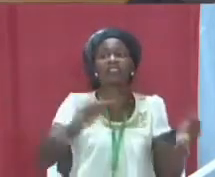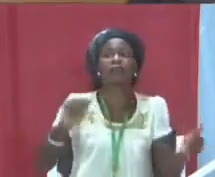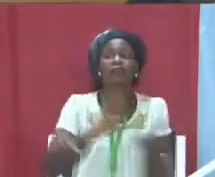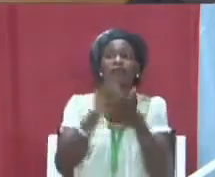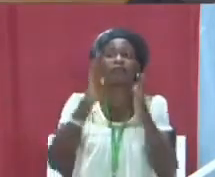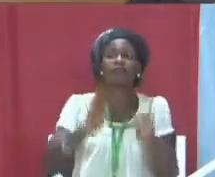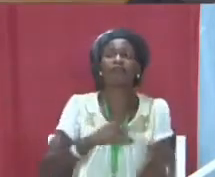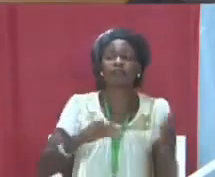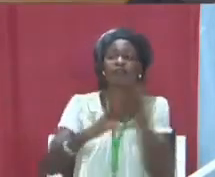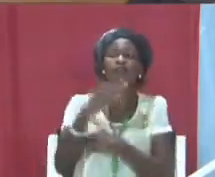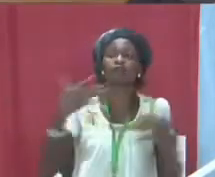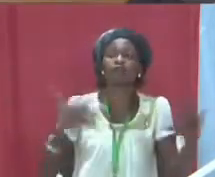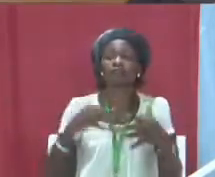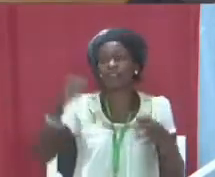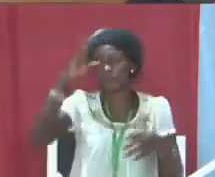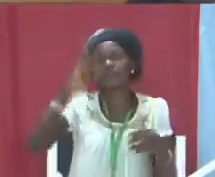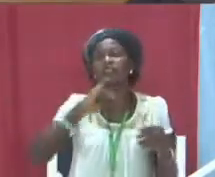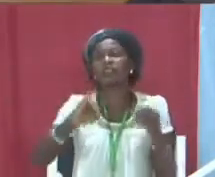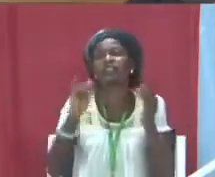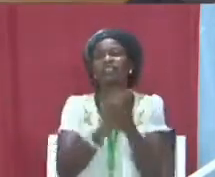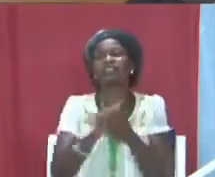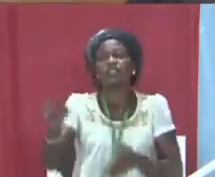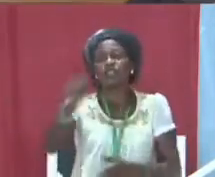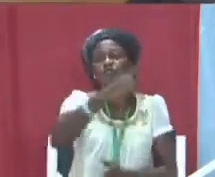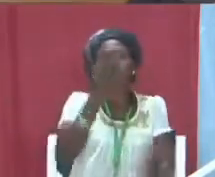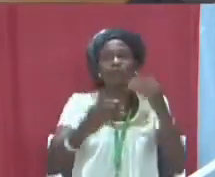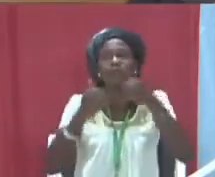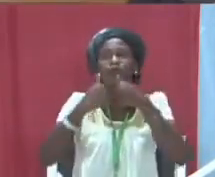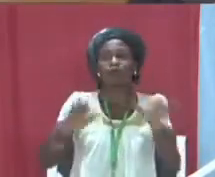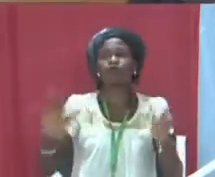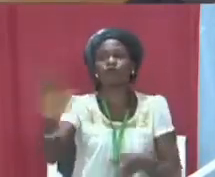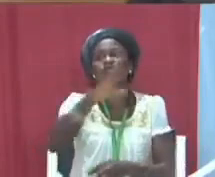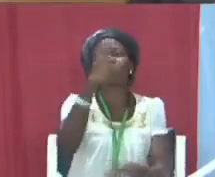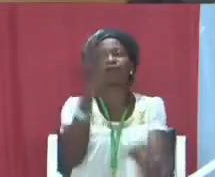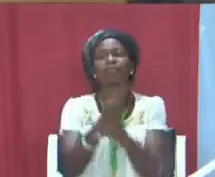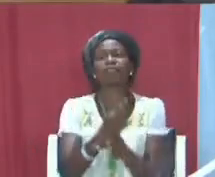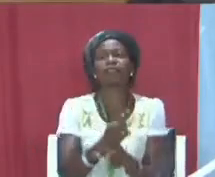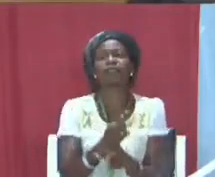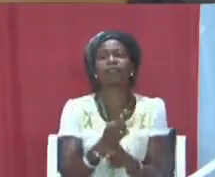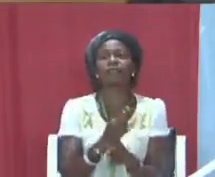and a God-fearing man is that you may lose your faith.